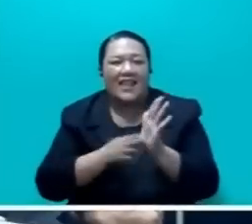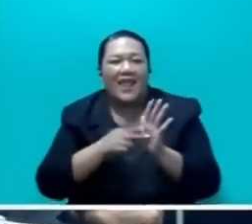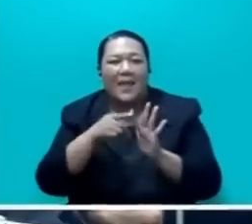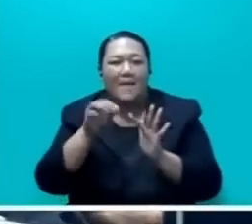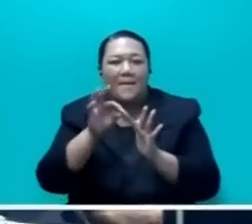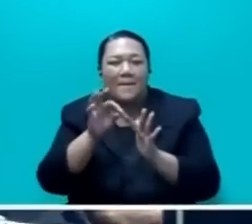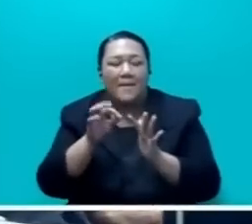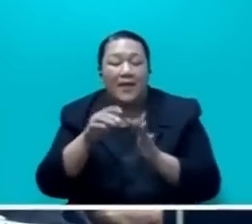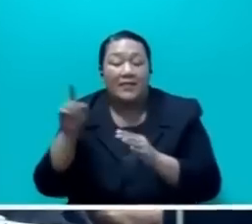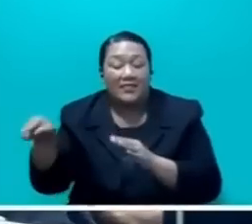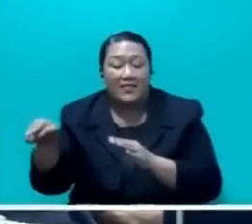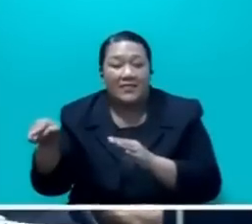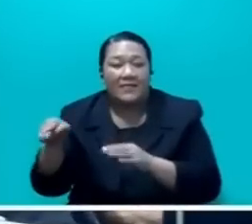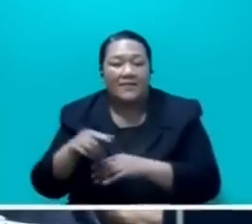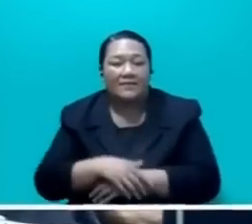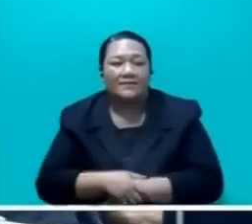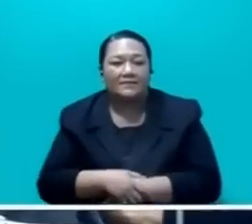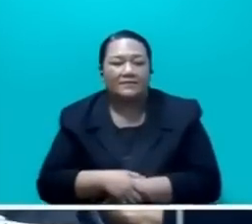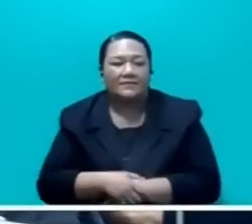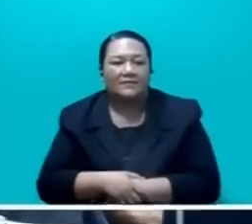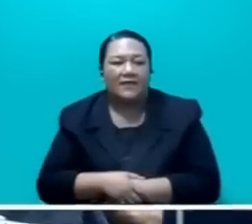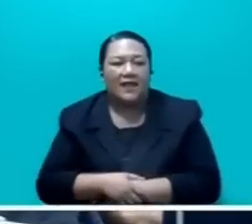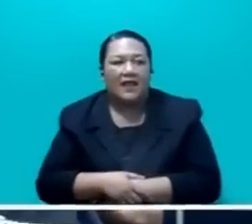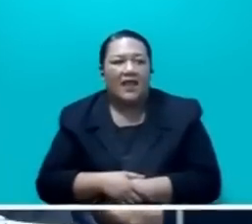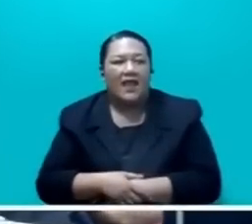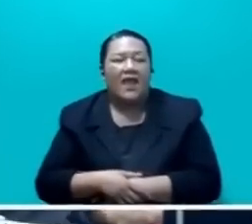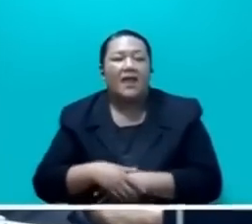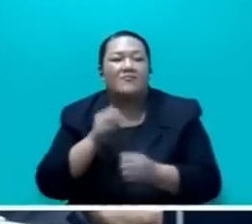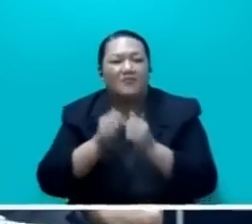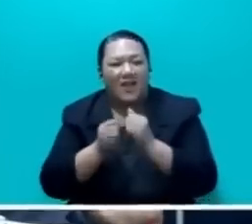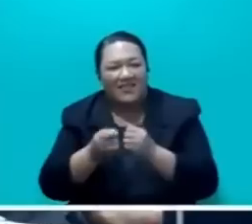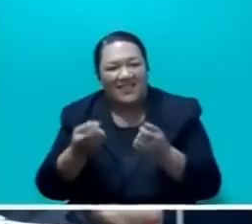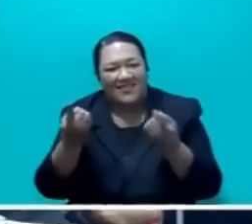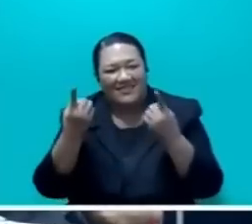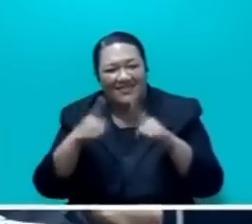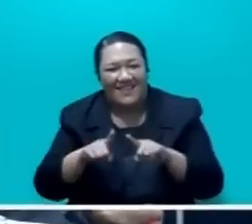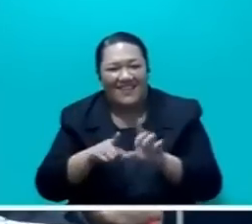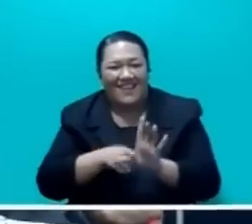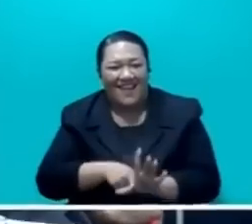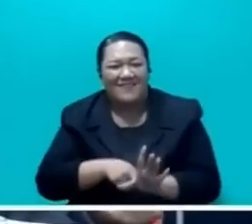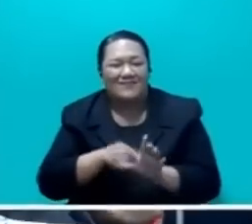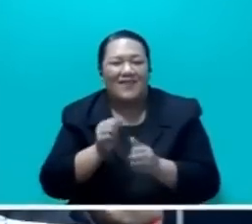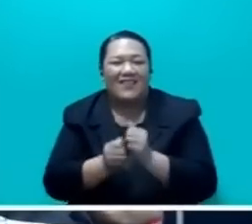And my late young brother, with heaven, Sibin Baniwatura.